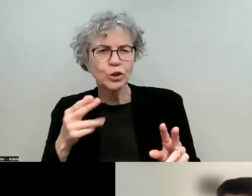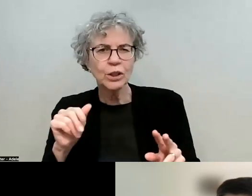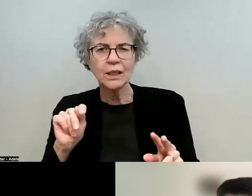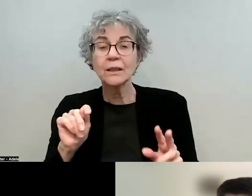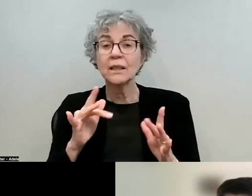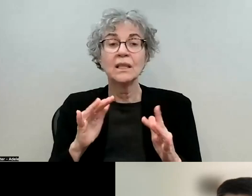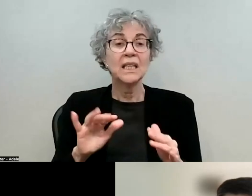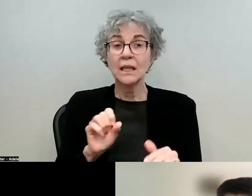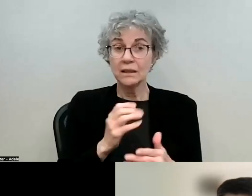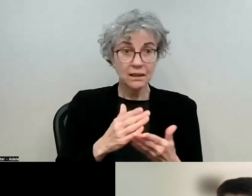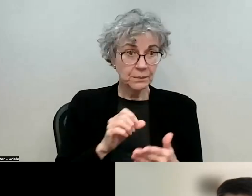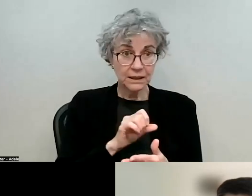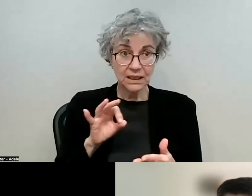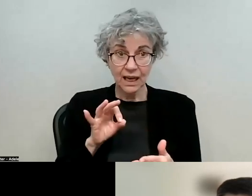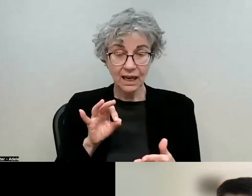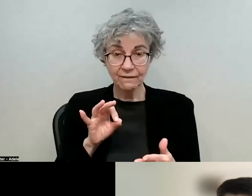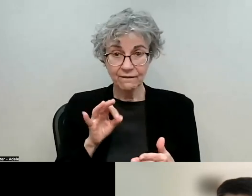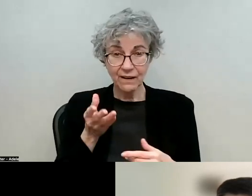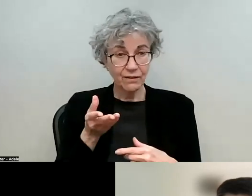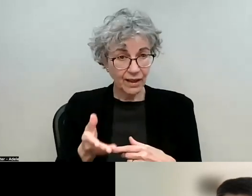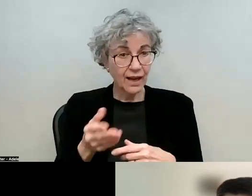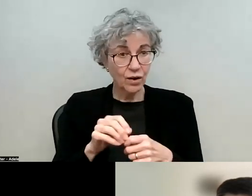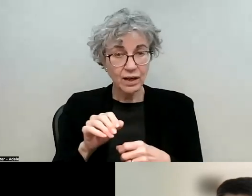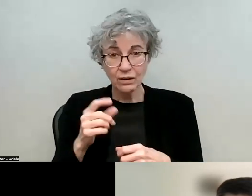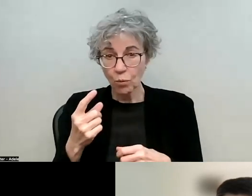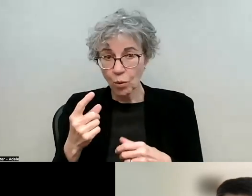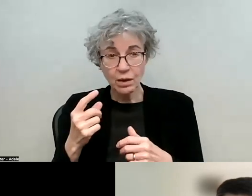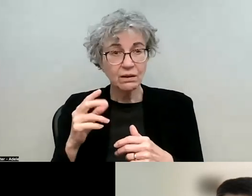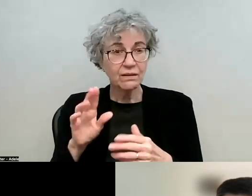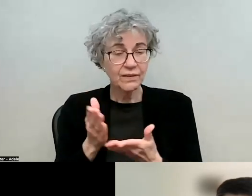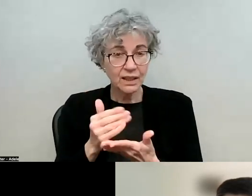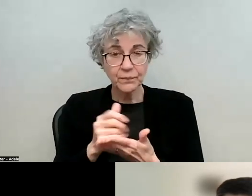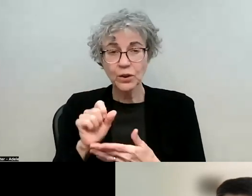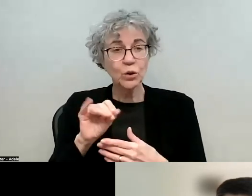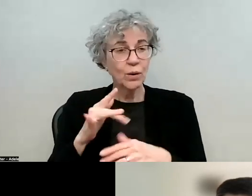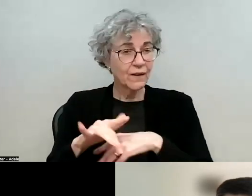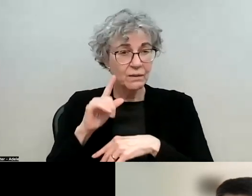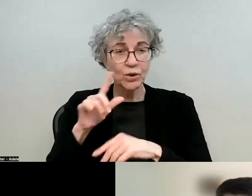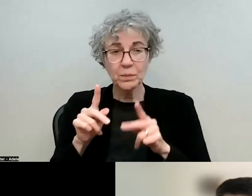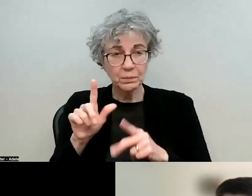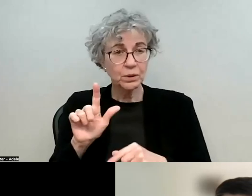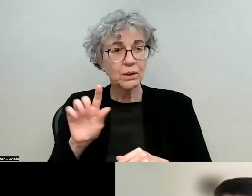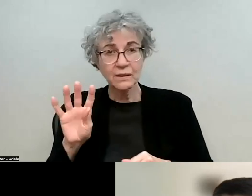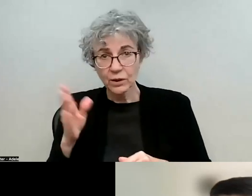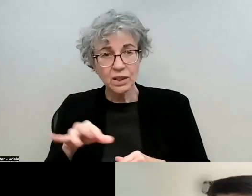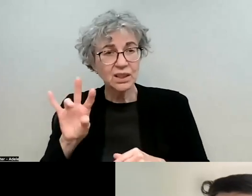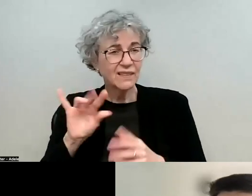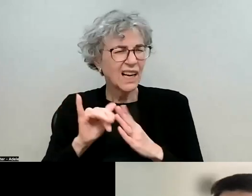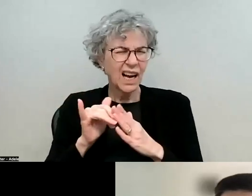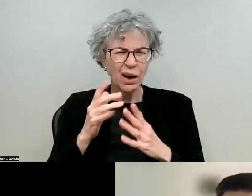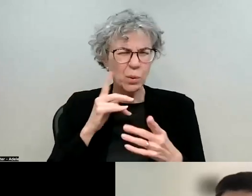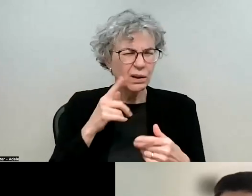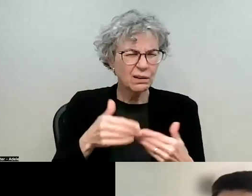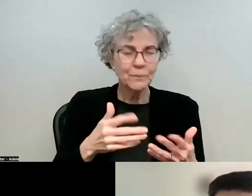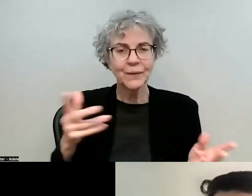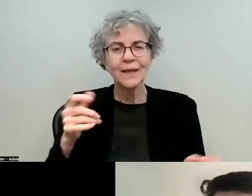Are there some staff on site in one of the units go to people 24/7? How does that work? So